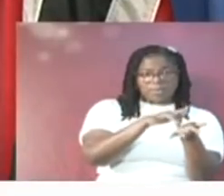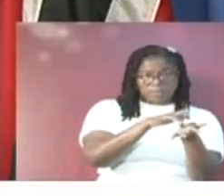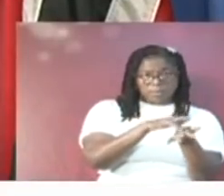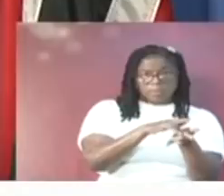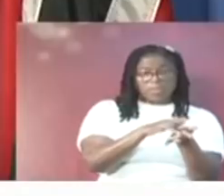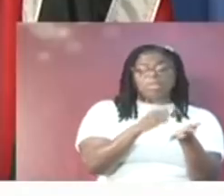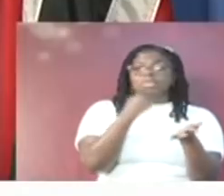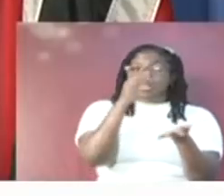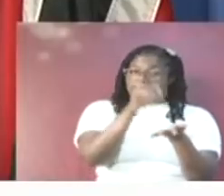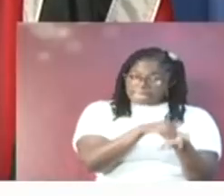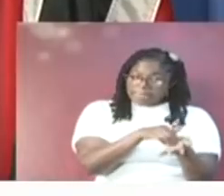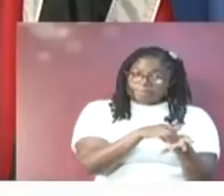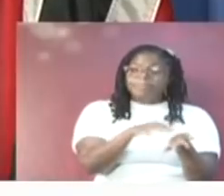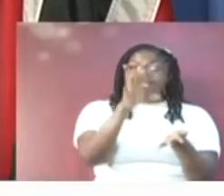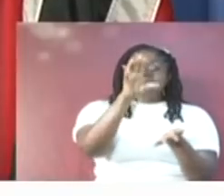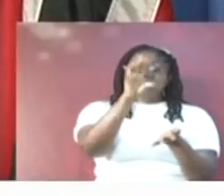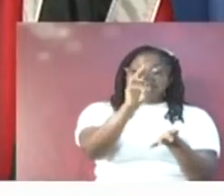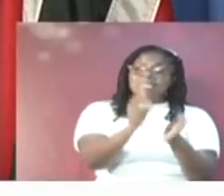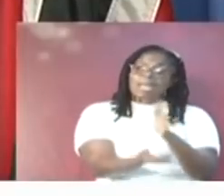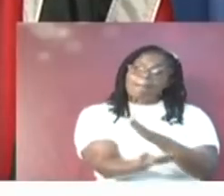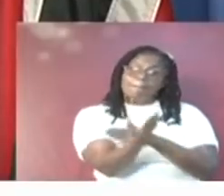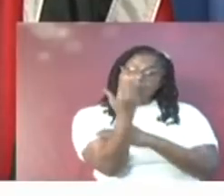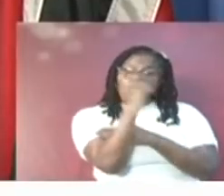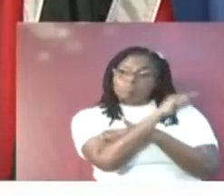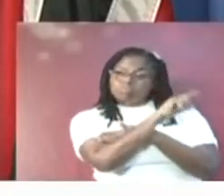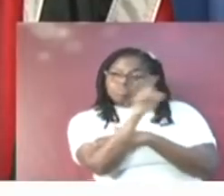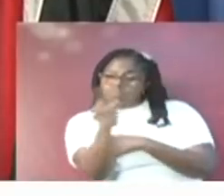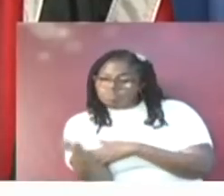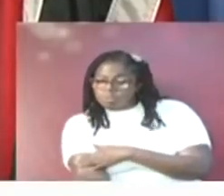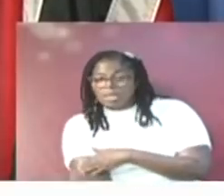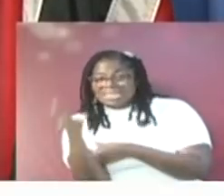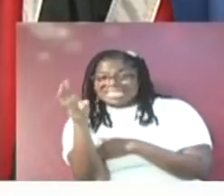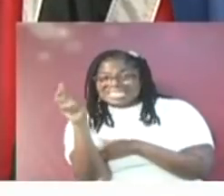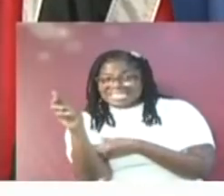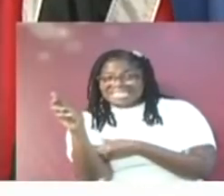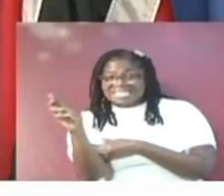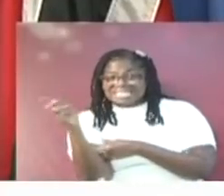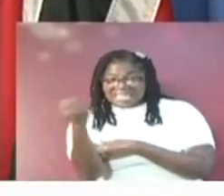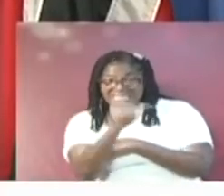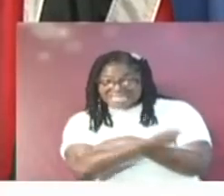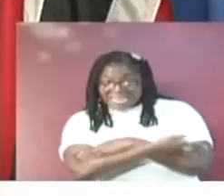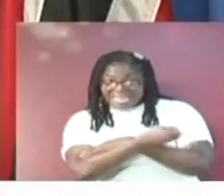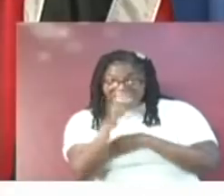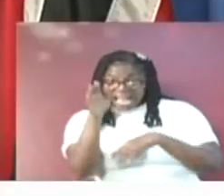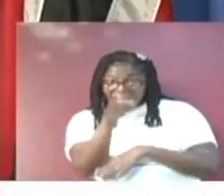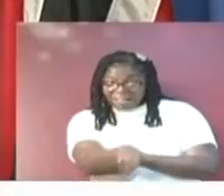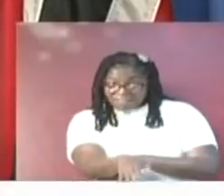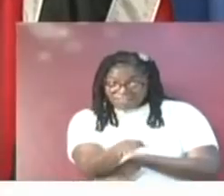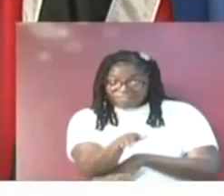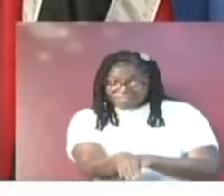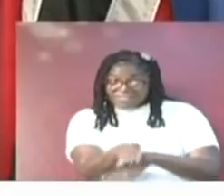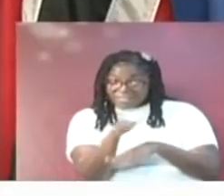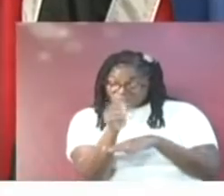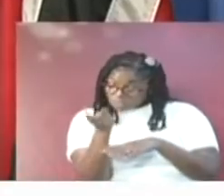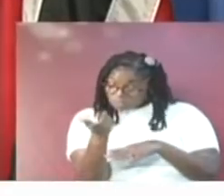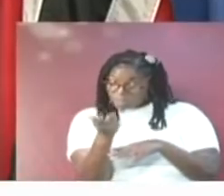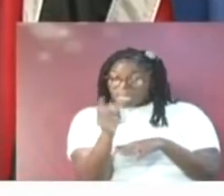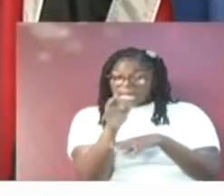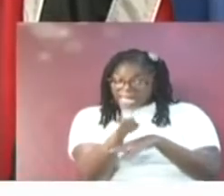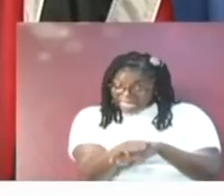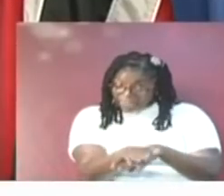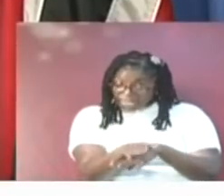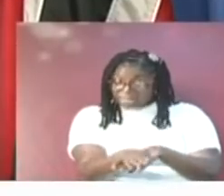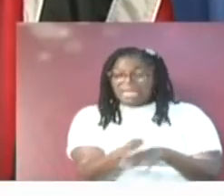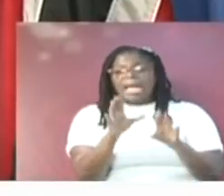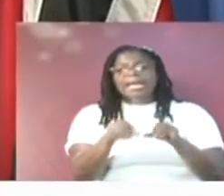these are the essentials, and we are saying to the population again, for the days ahead, as described, if you don't